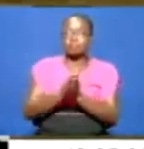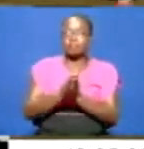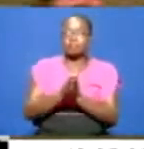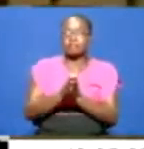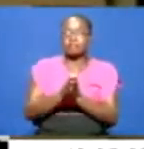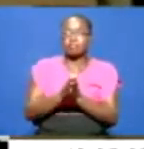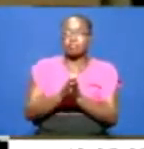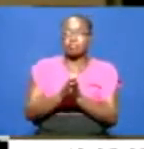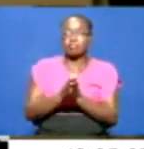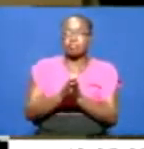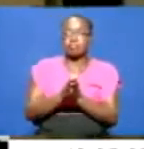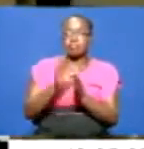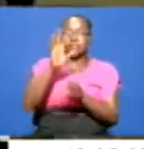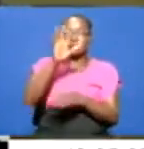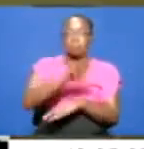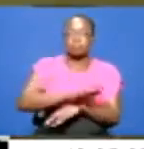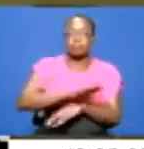na mpira wa wavu.